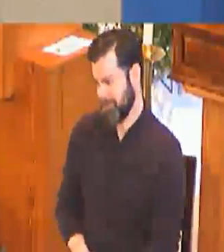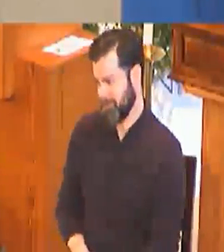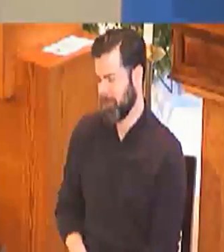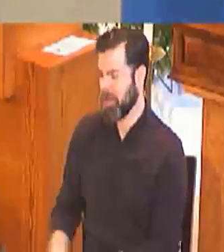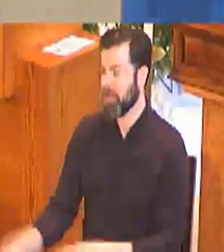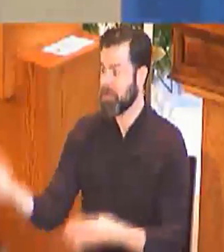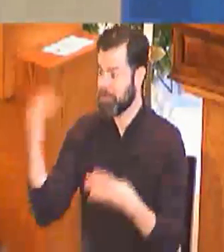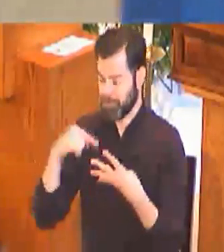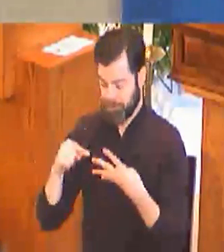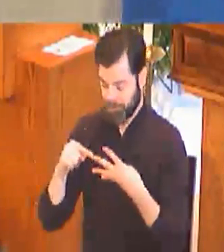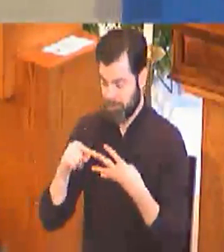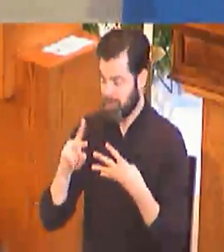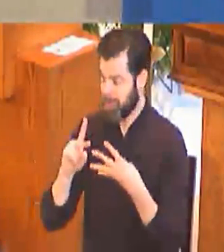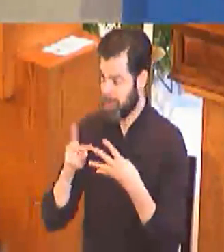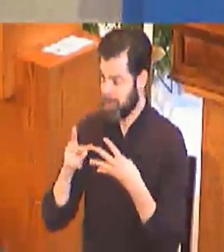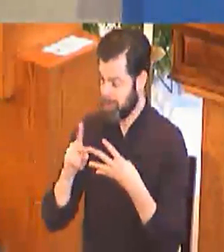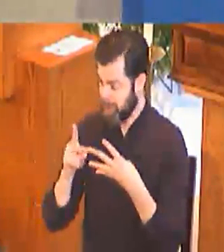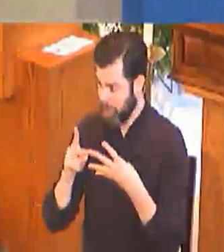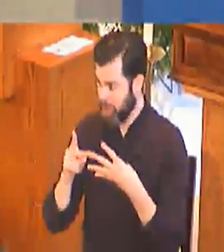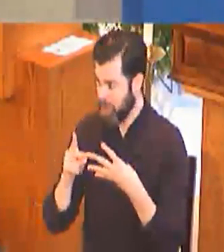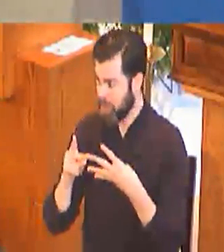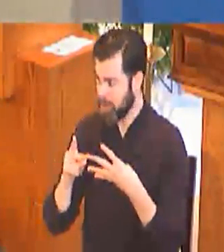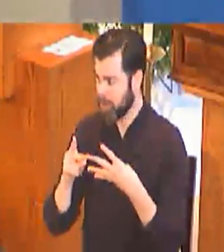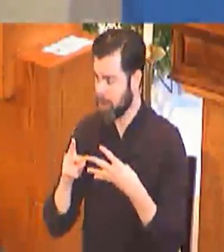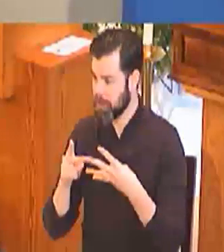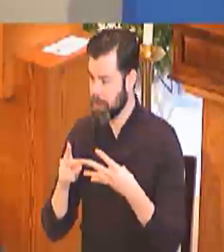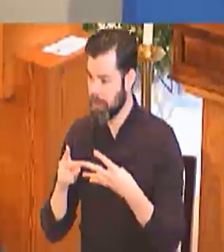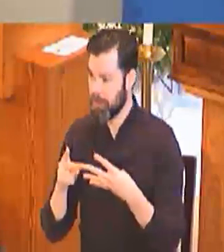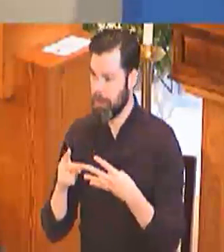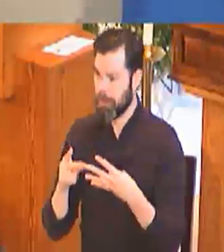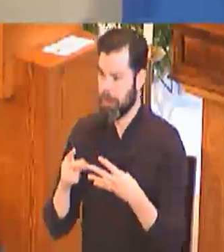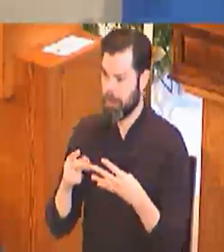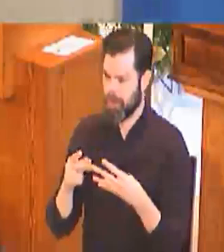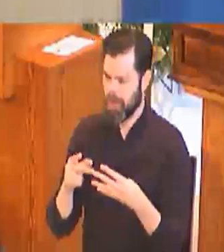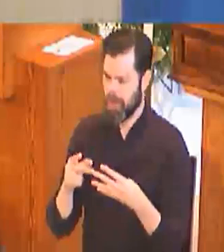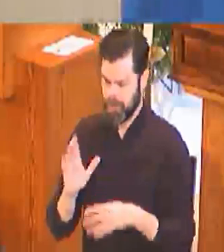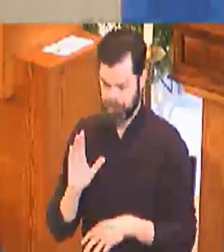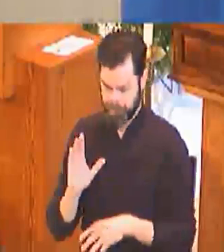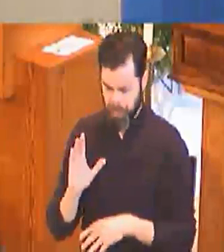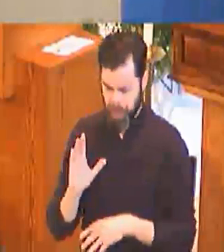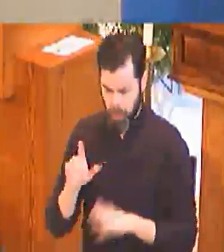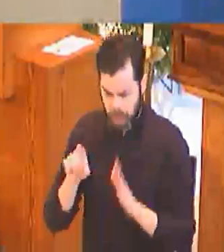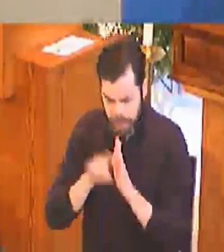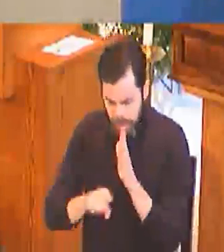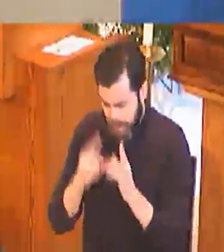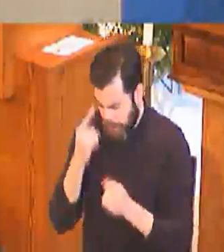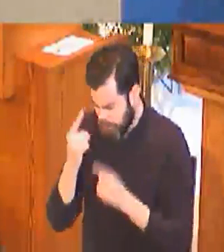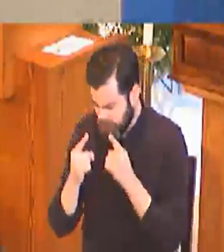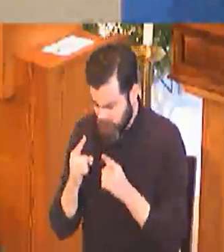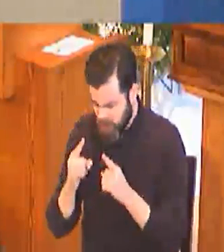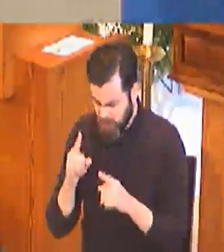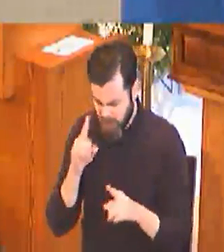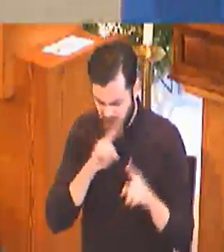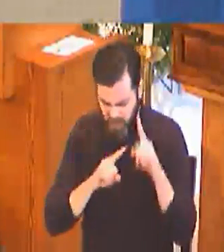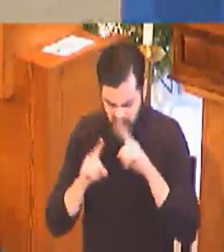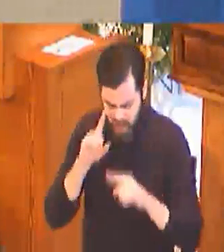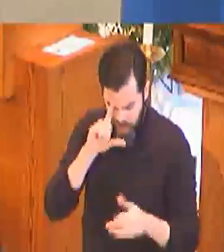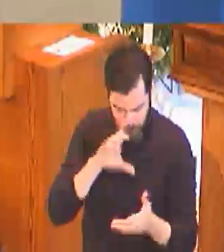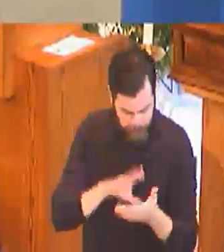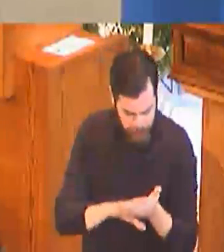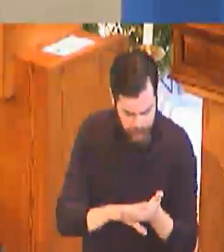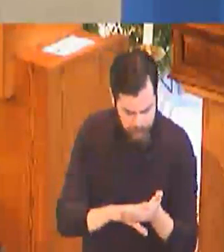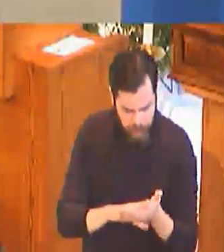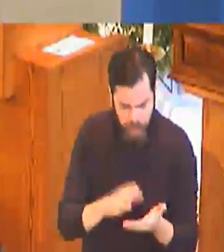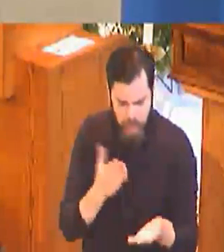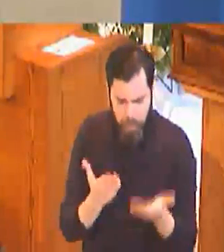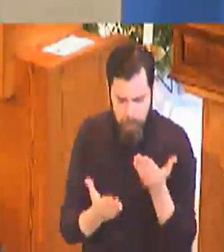upheaval. Once we begin denying power to our false beliefs, our subconscious may